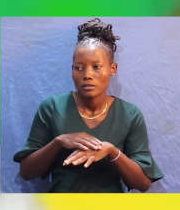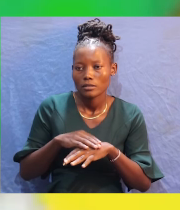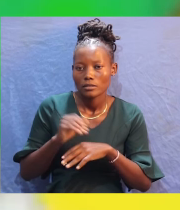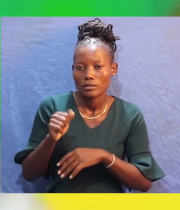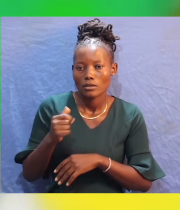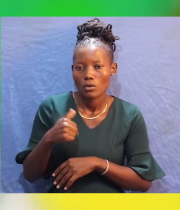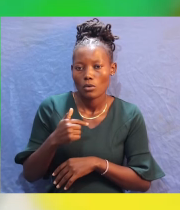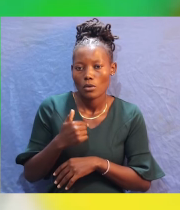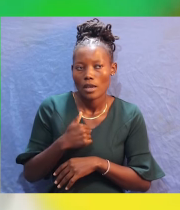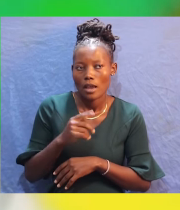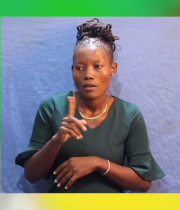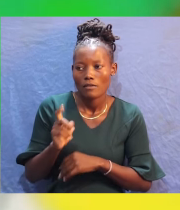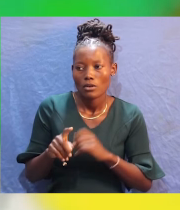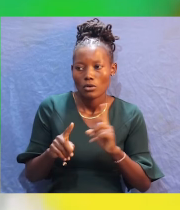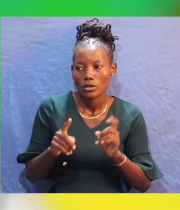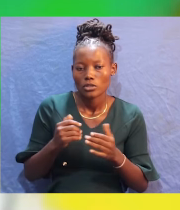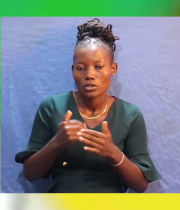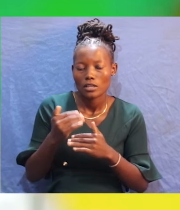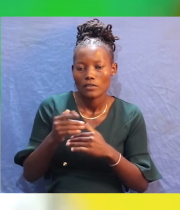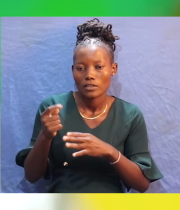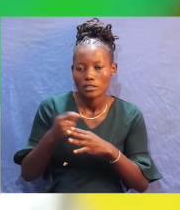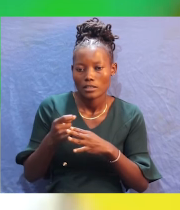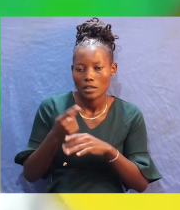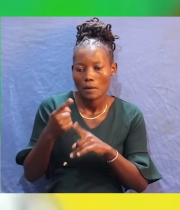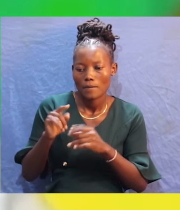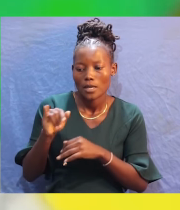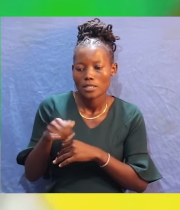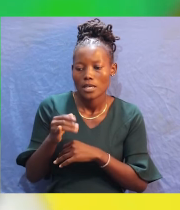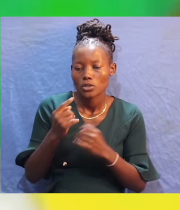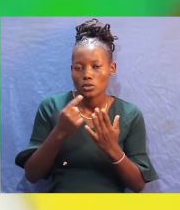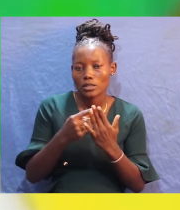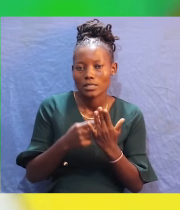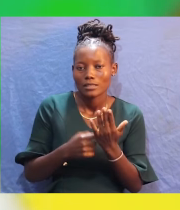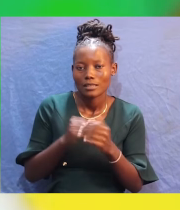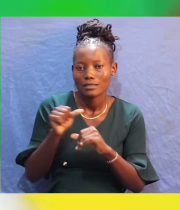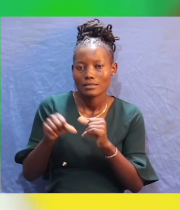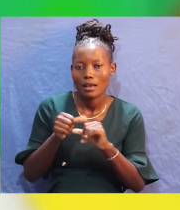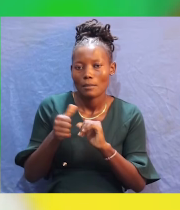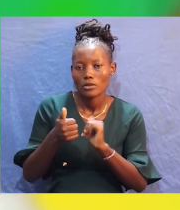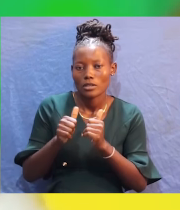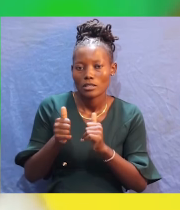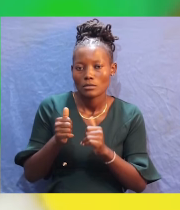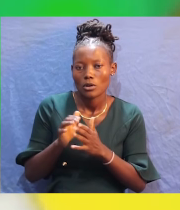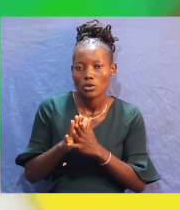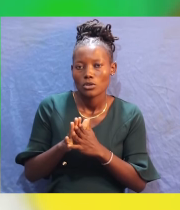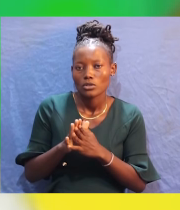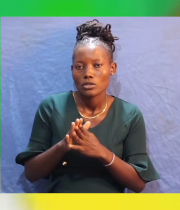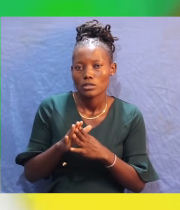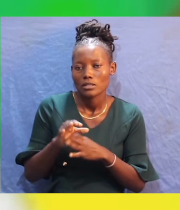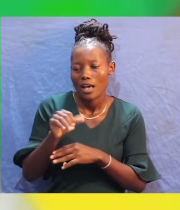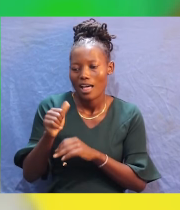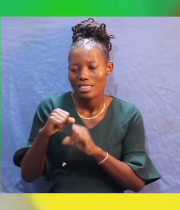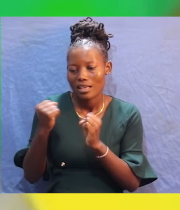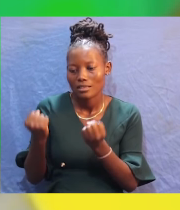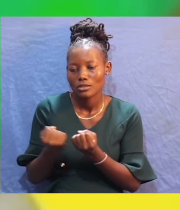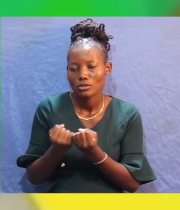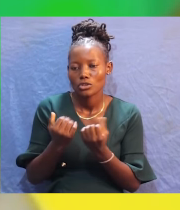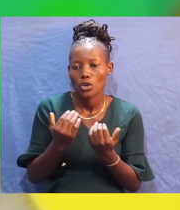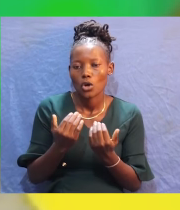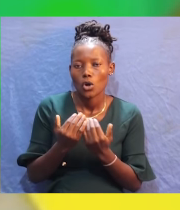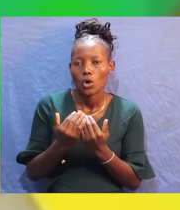we do have sessions after training, but just to discuss about the sports, not to discuss other strategies, other social strategies that